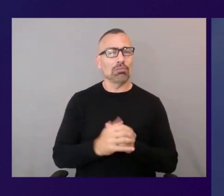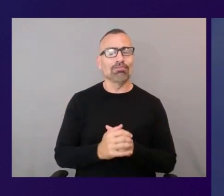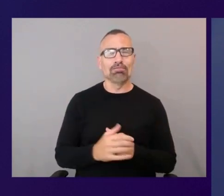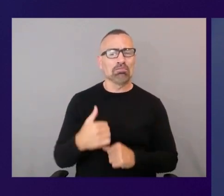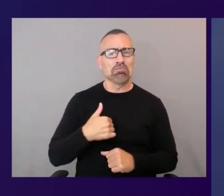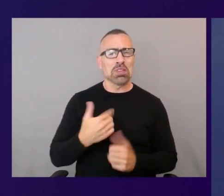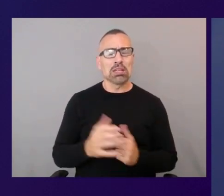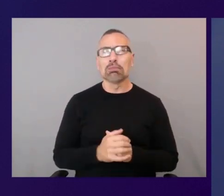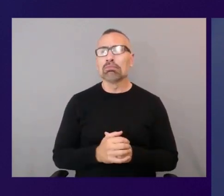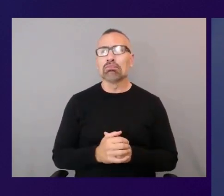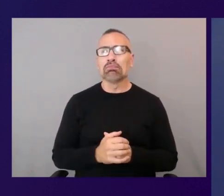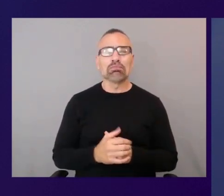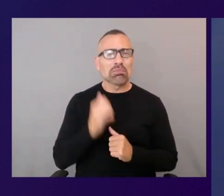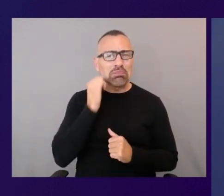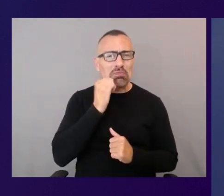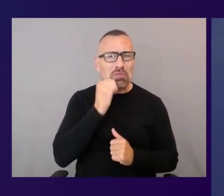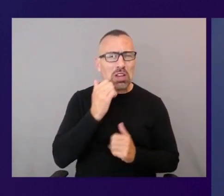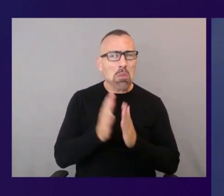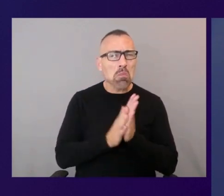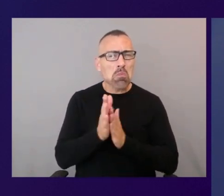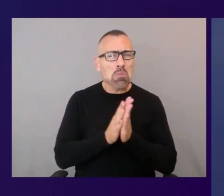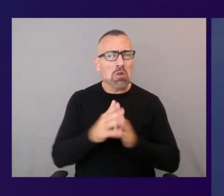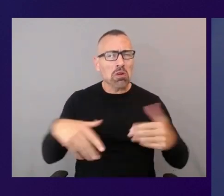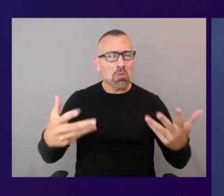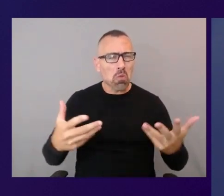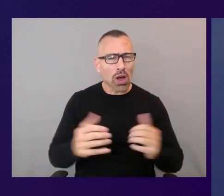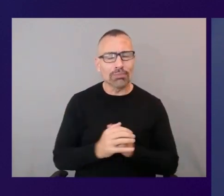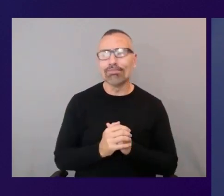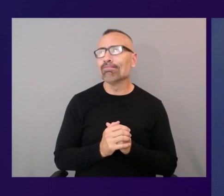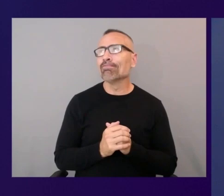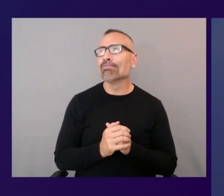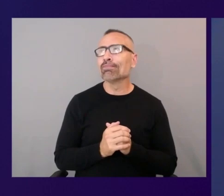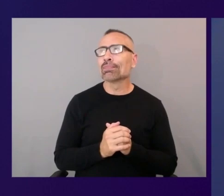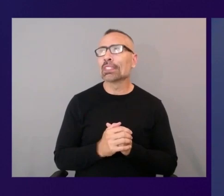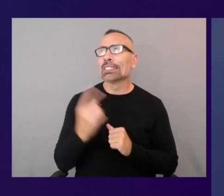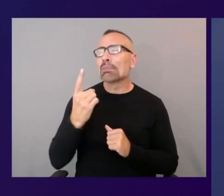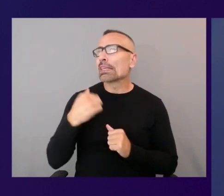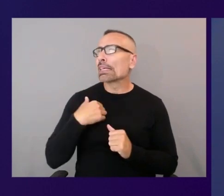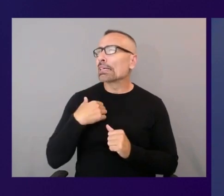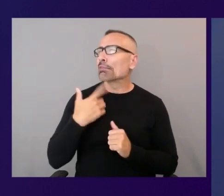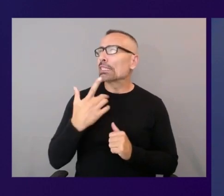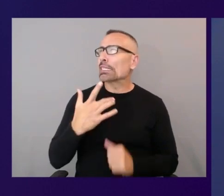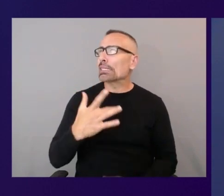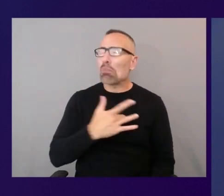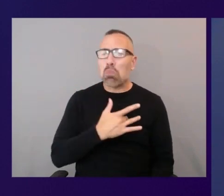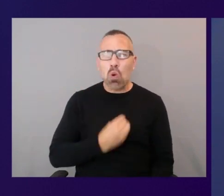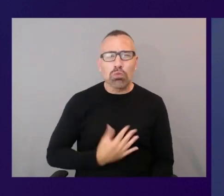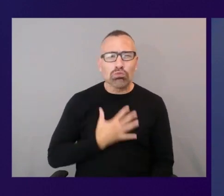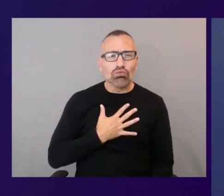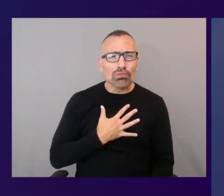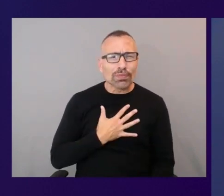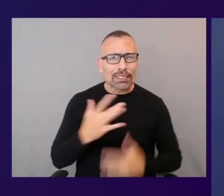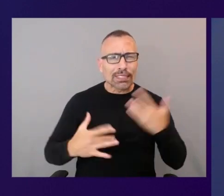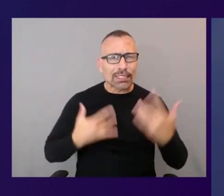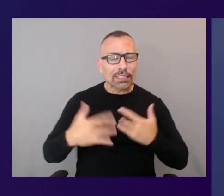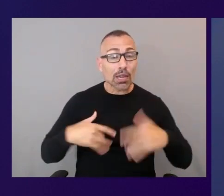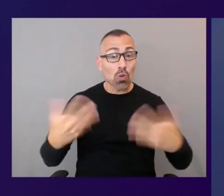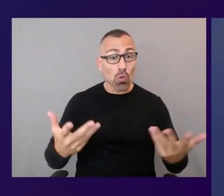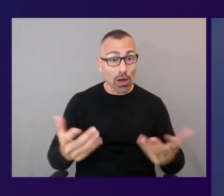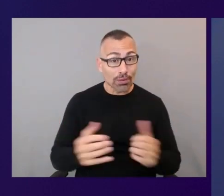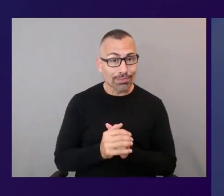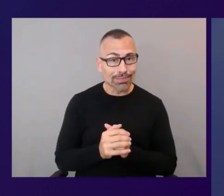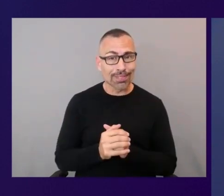and a little bit about who we are. You know, the thing that gets me super excited, the thing that gets me really going is the opportunity to work on